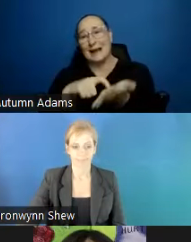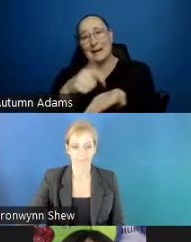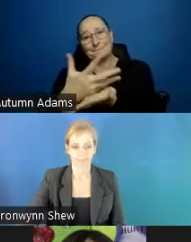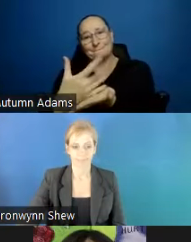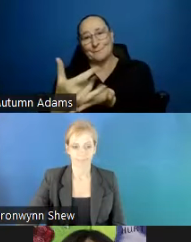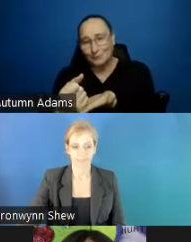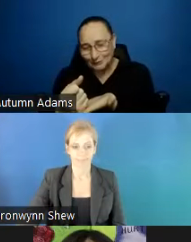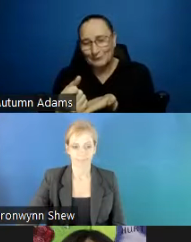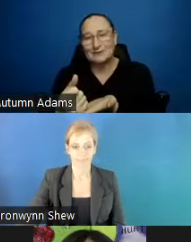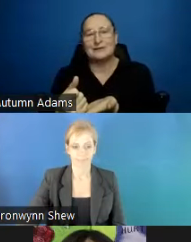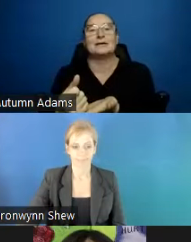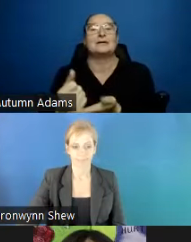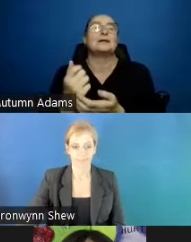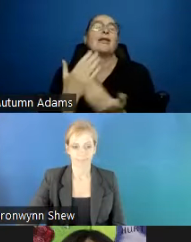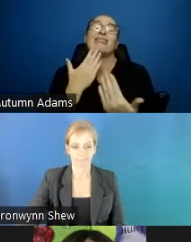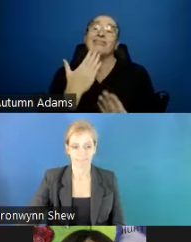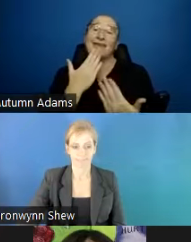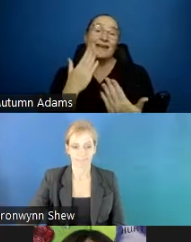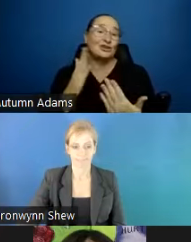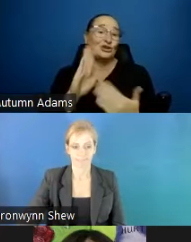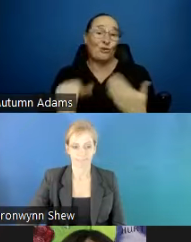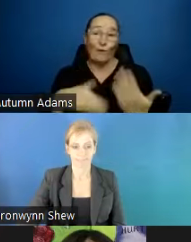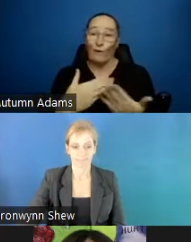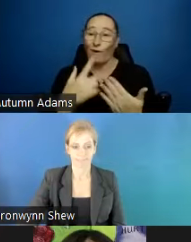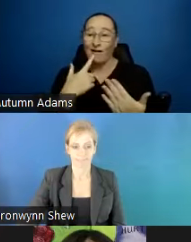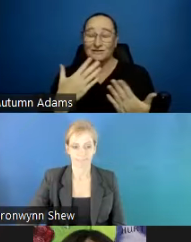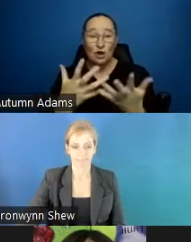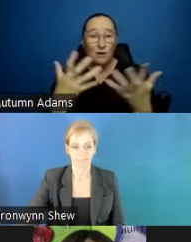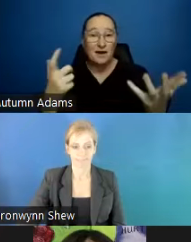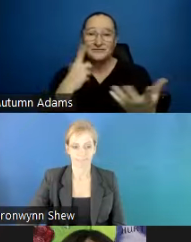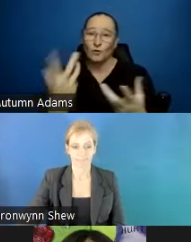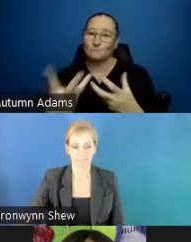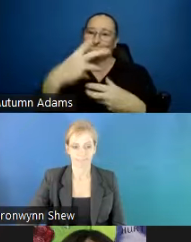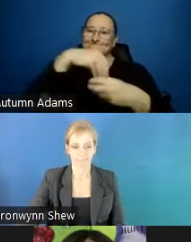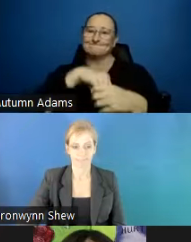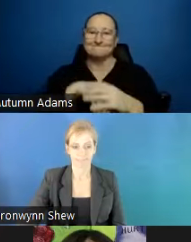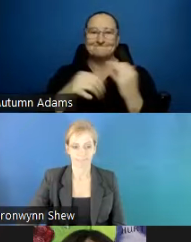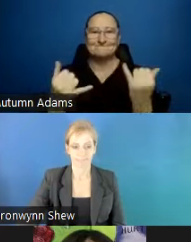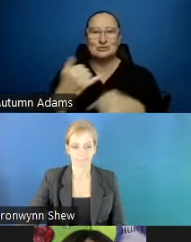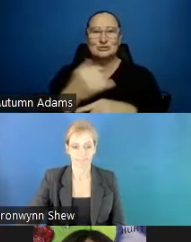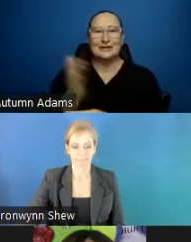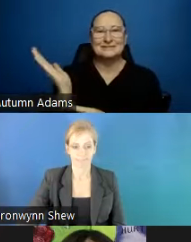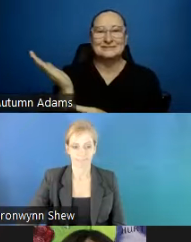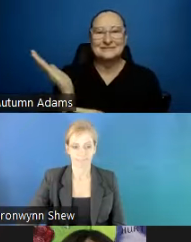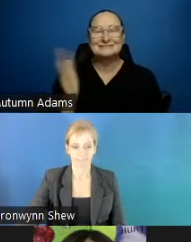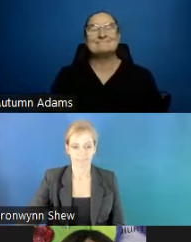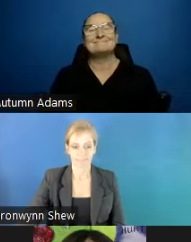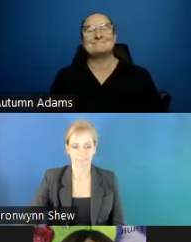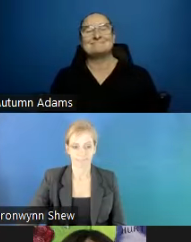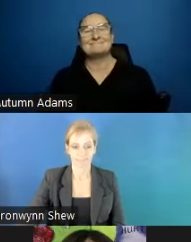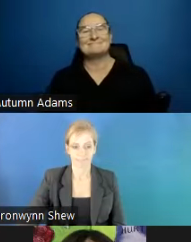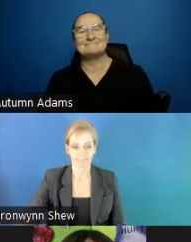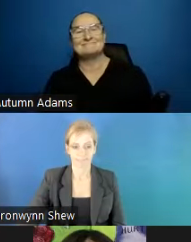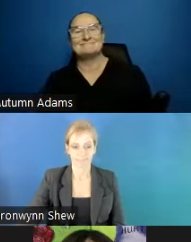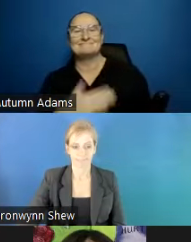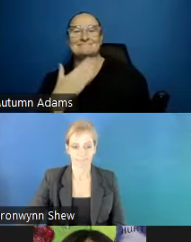being part of today's session. And Olivia, Kelsey, and Amber, thank you so very much for your presentation